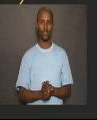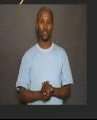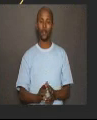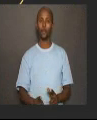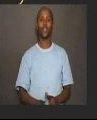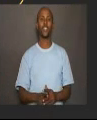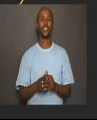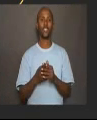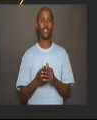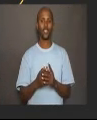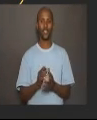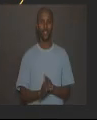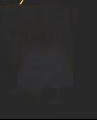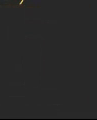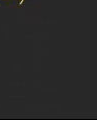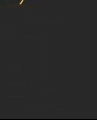Begin.